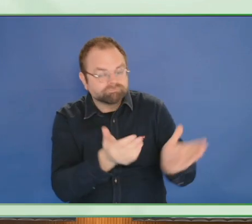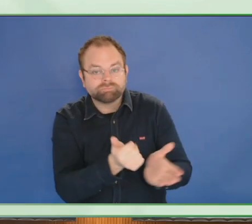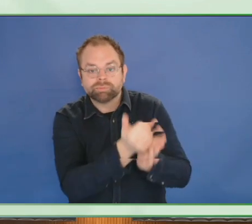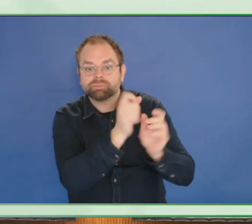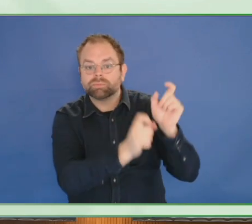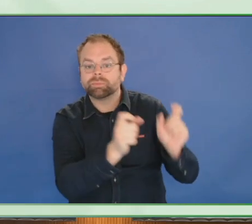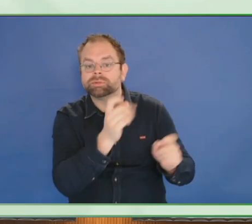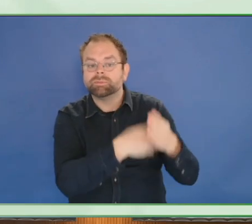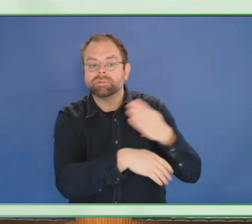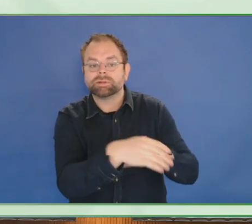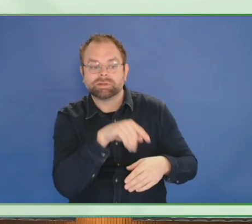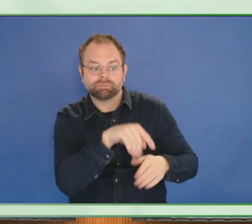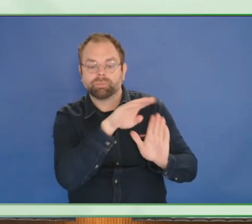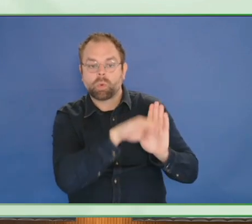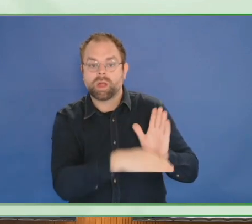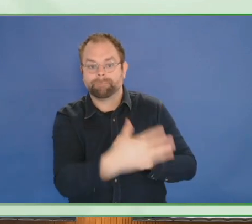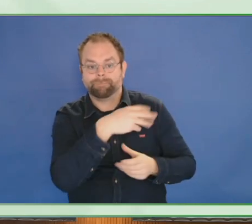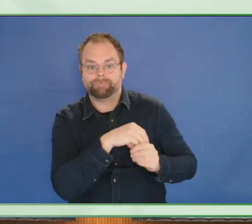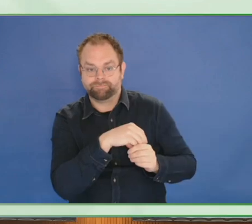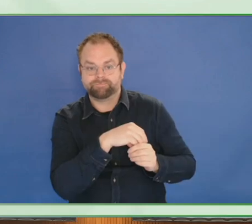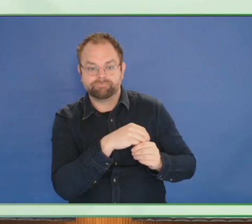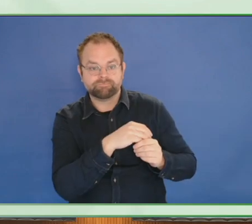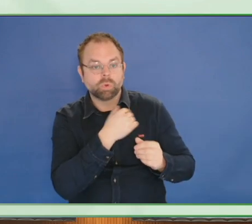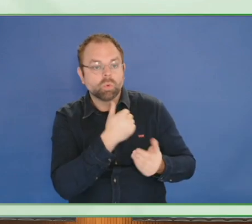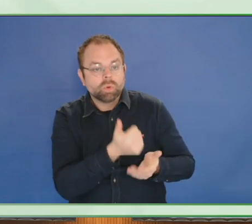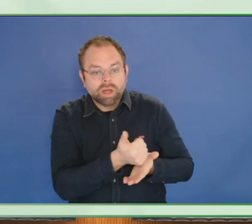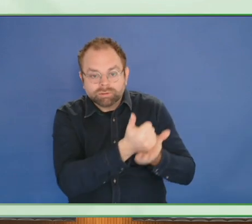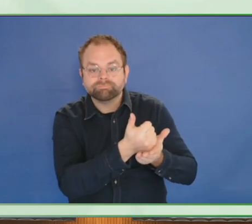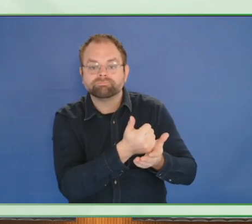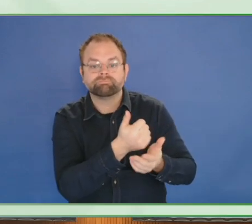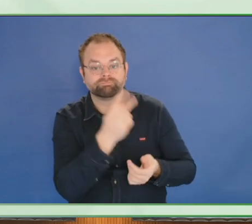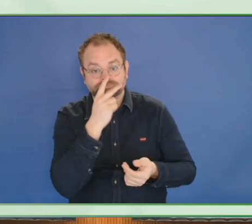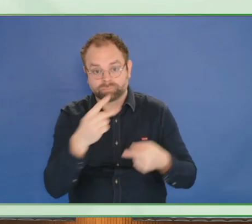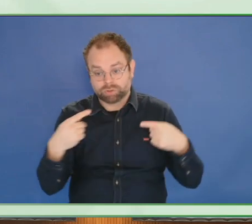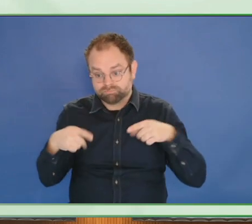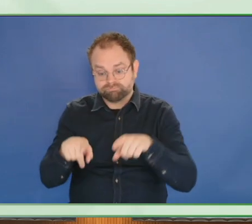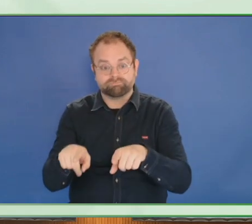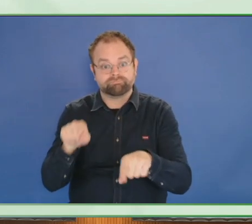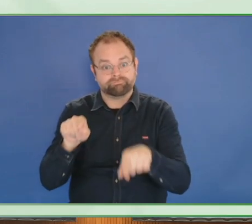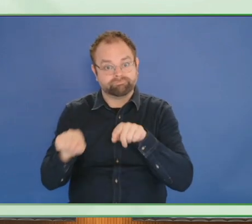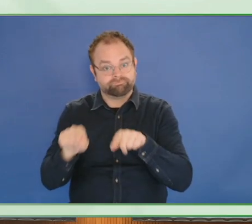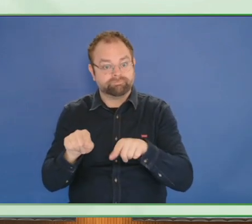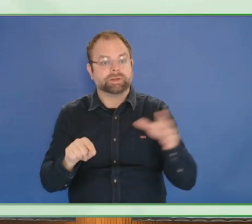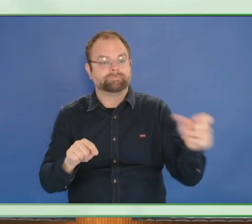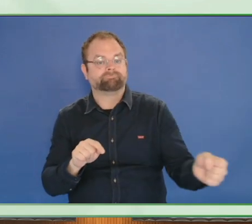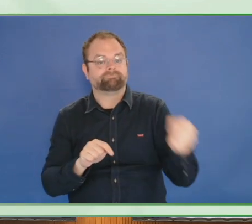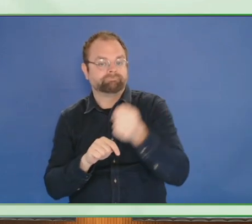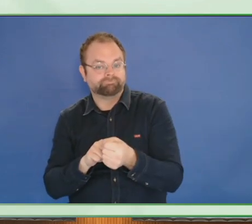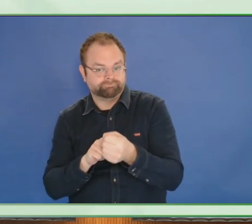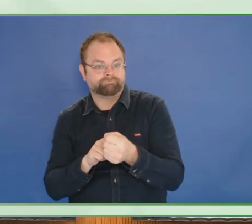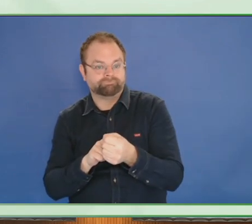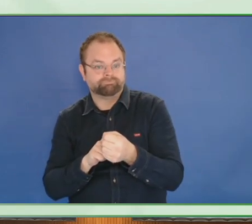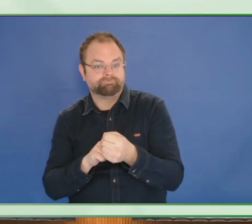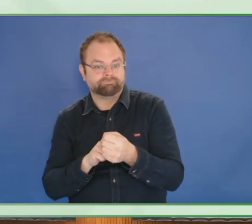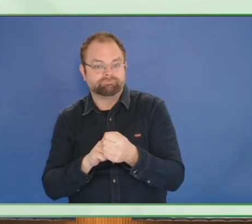and for the labor market. The second track, we have the Life Skills and Job Readiness